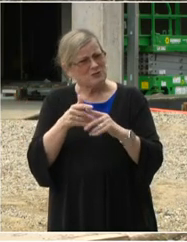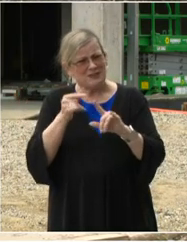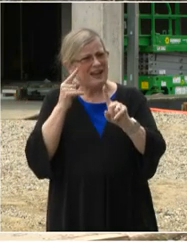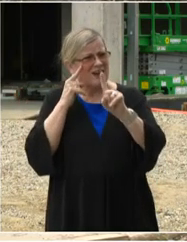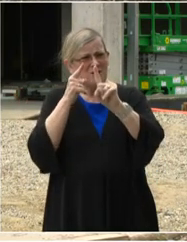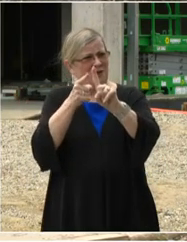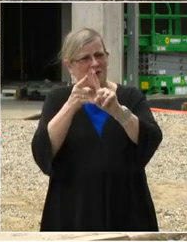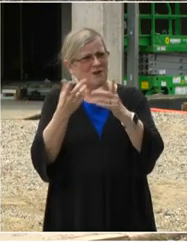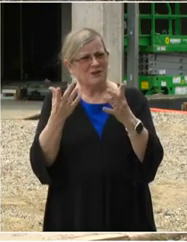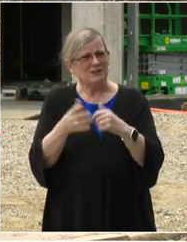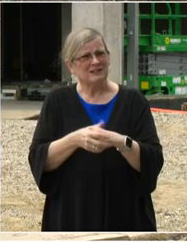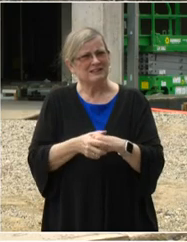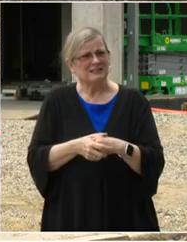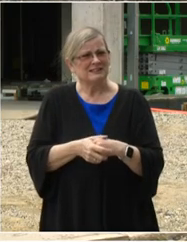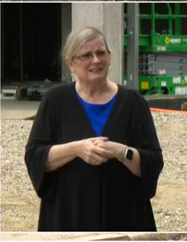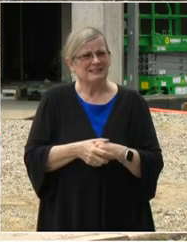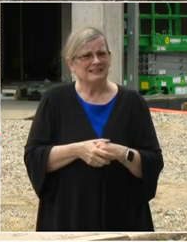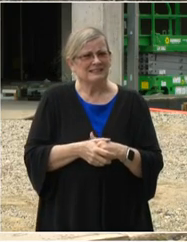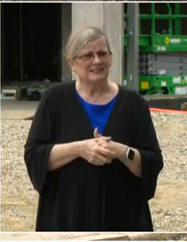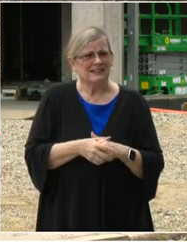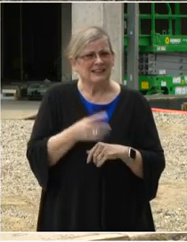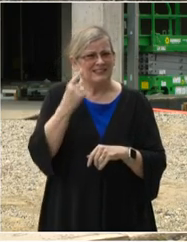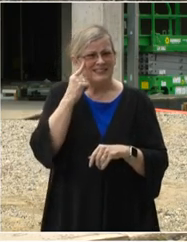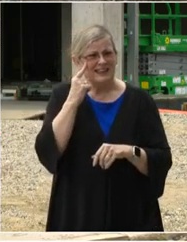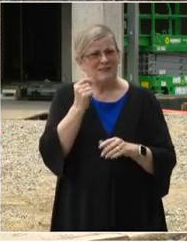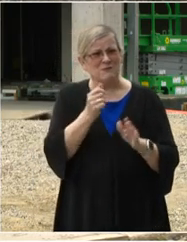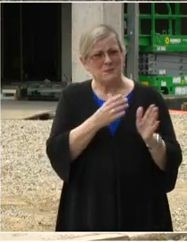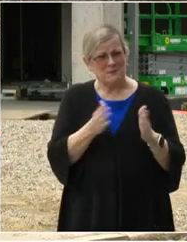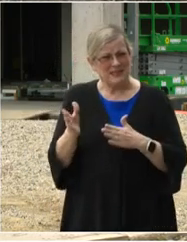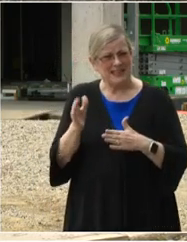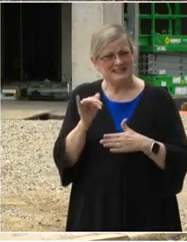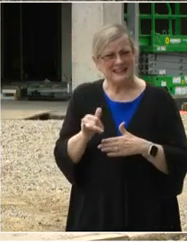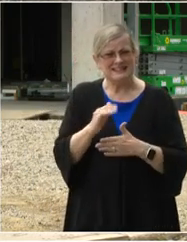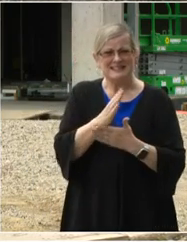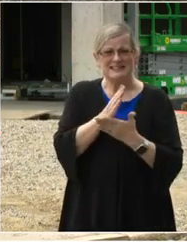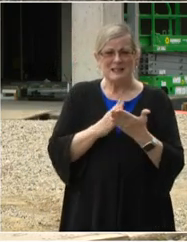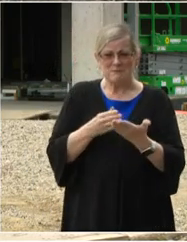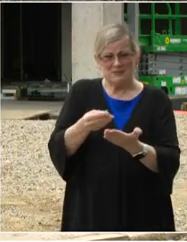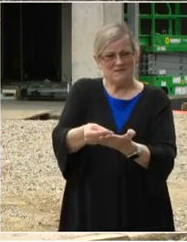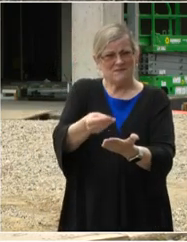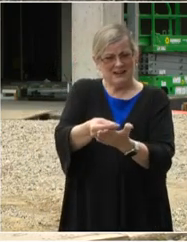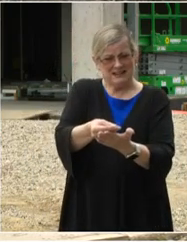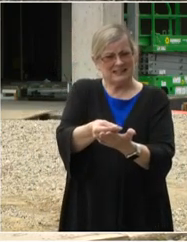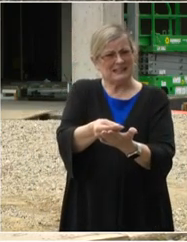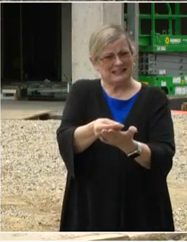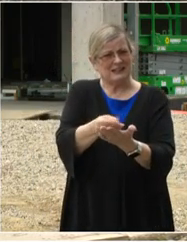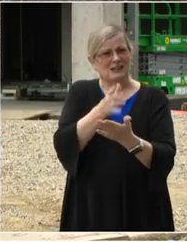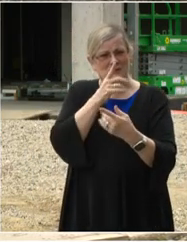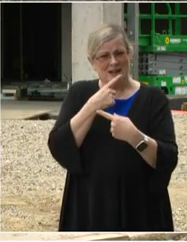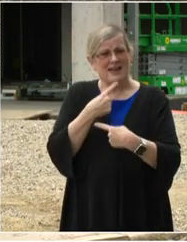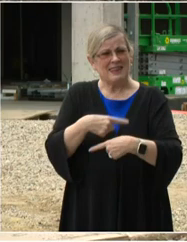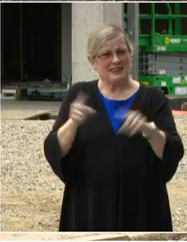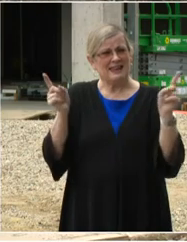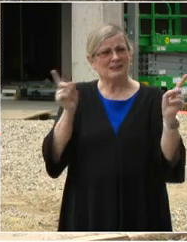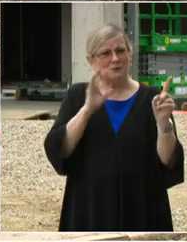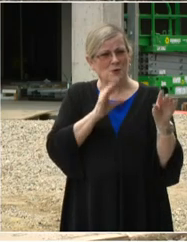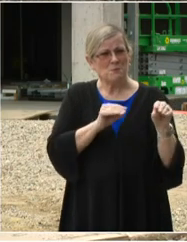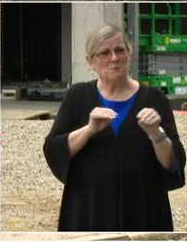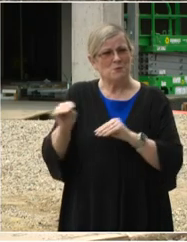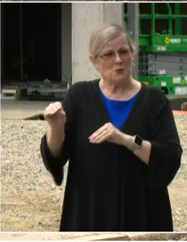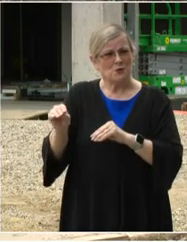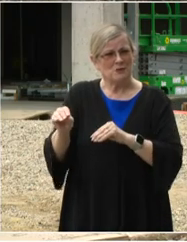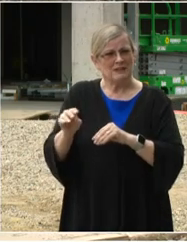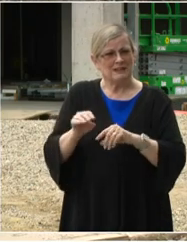if you could speak a little bit about whether there's a plan to make sure that some of the funding that's being announced today moves toward projects